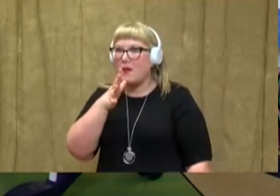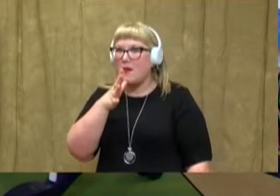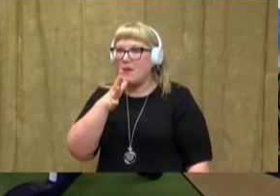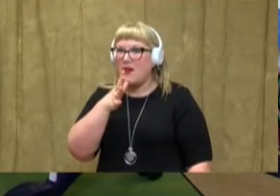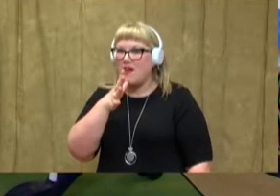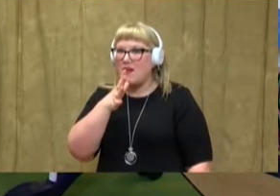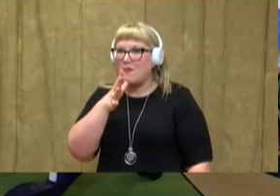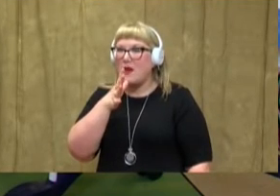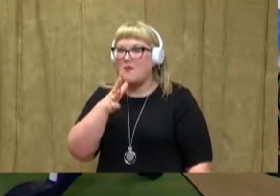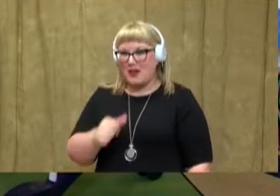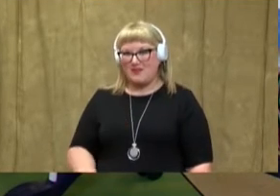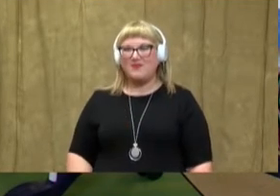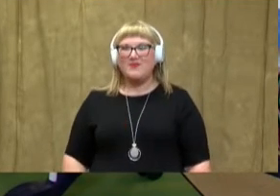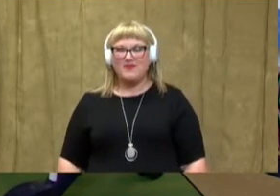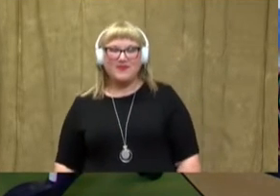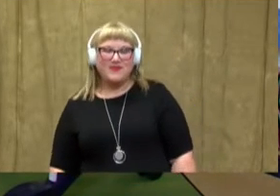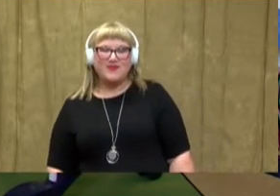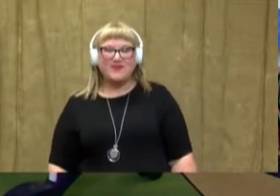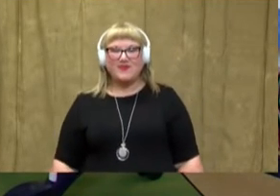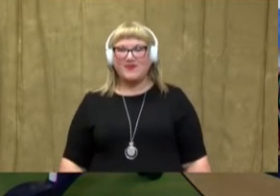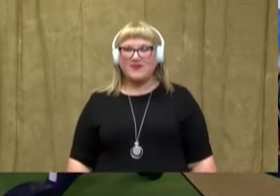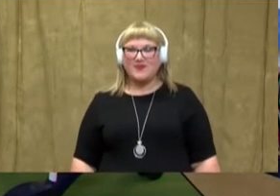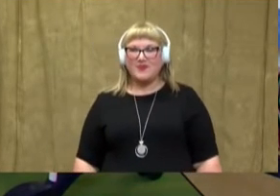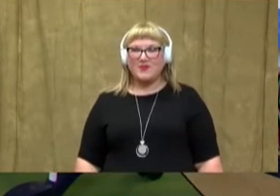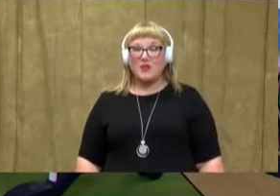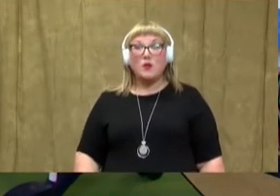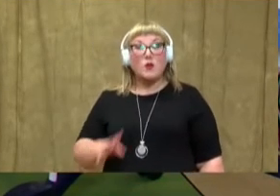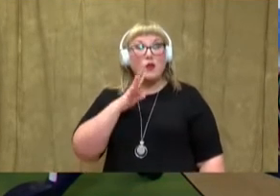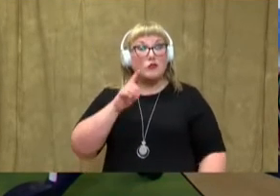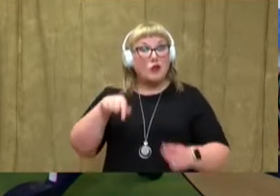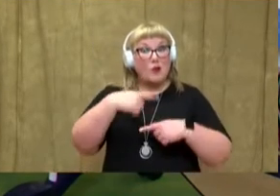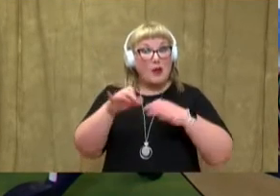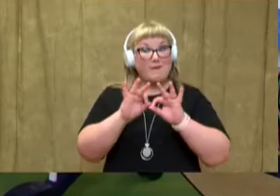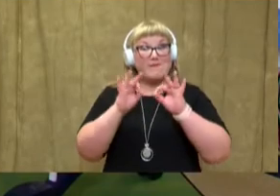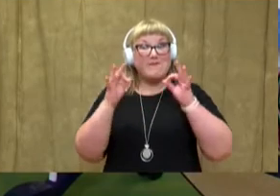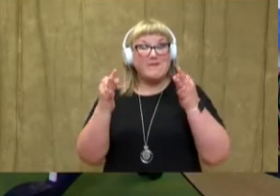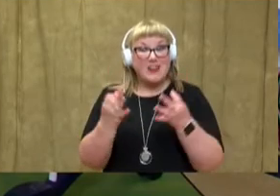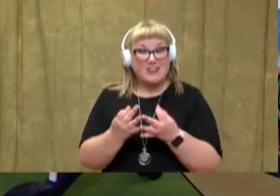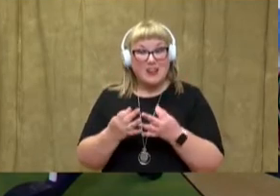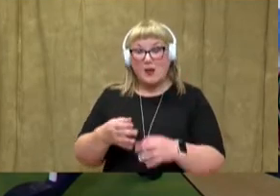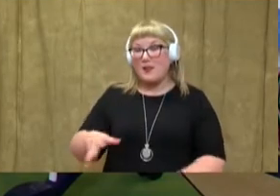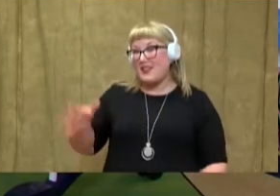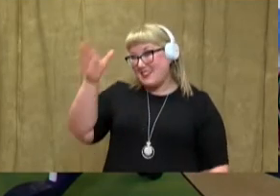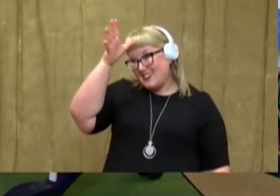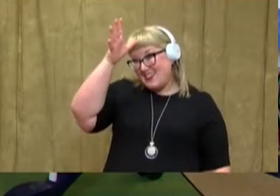here, mama. Mama. Okay, so let's go talk about la familia. Do you know how to say daddy?